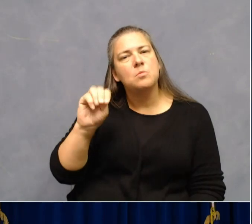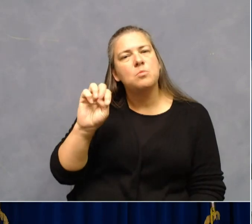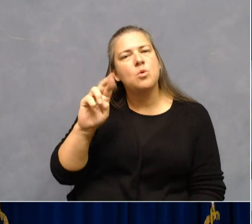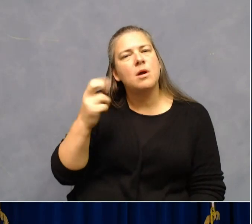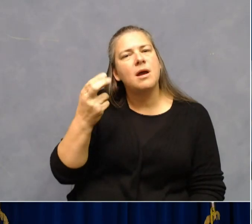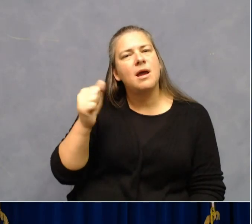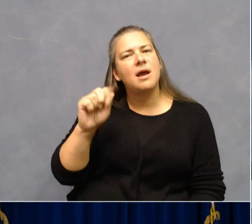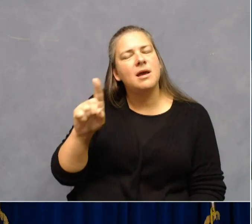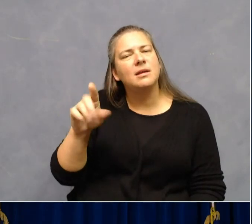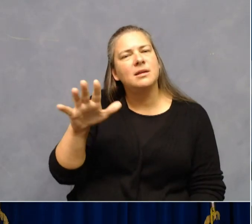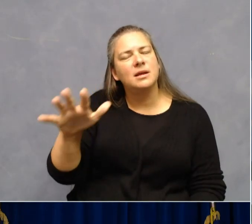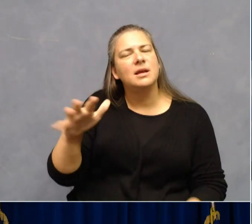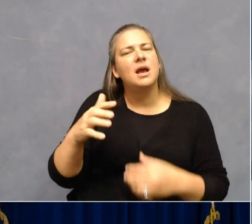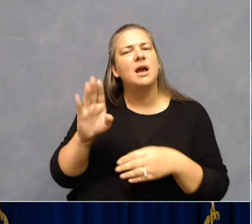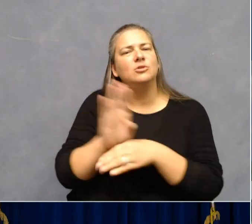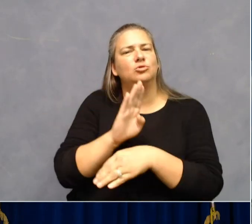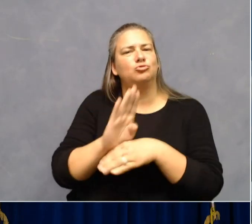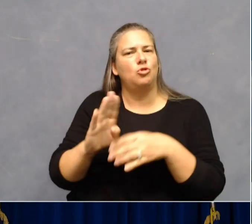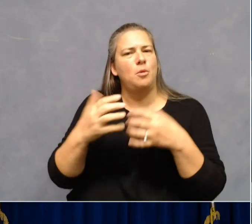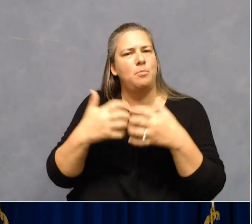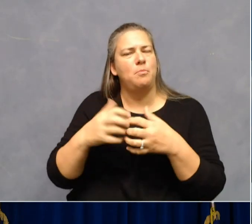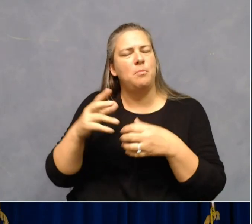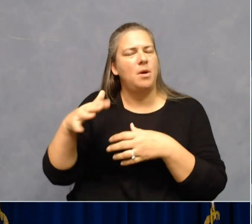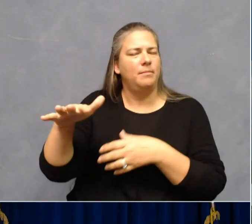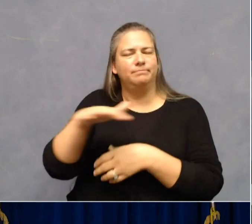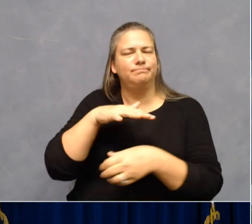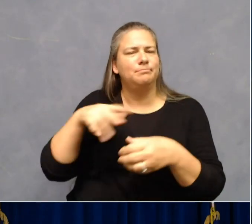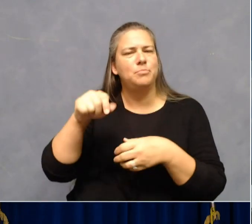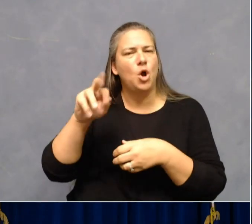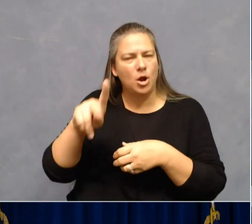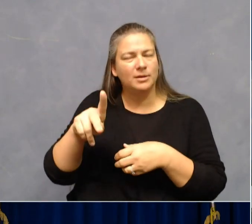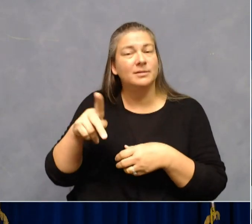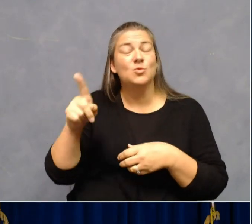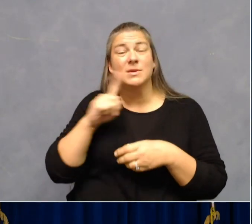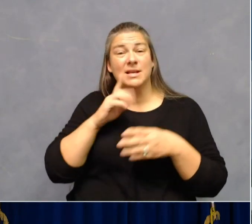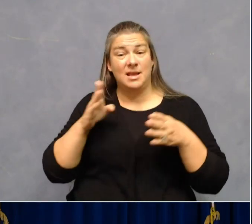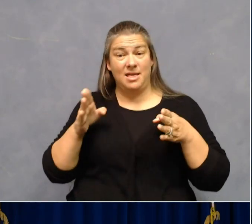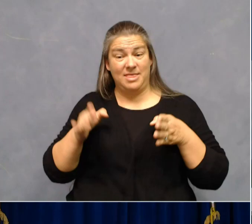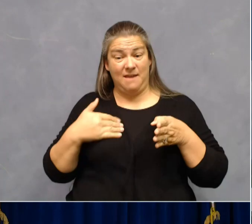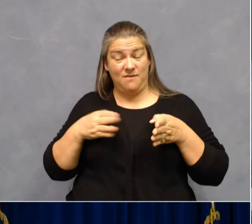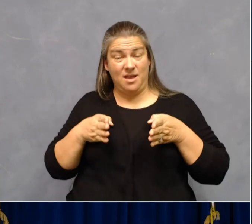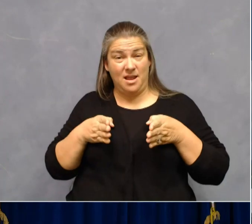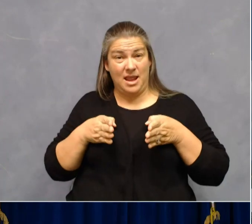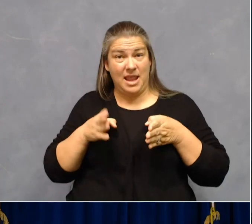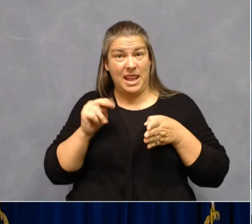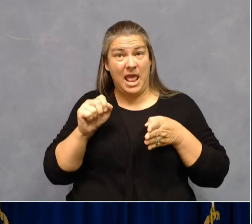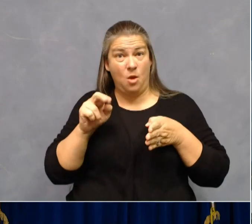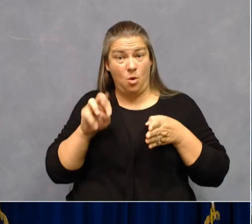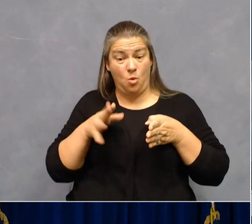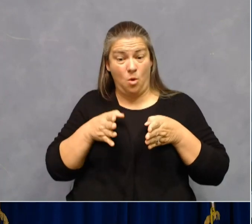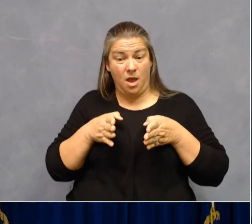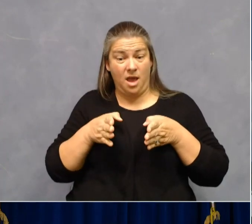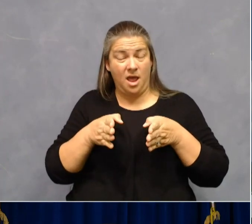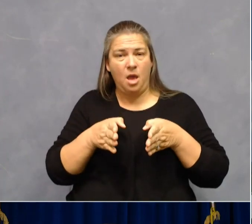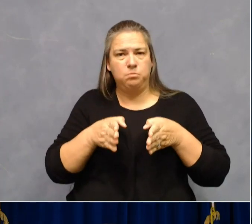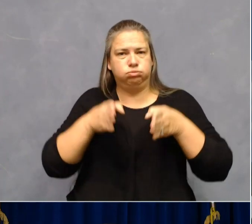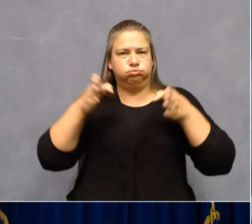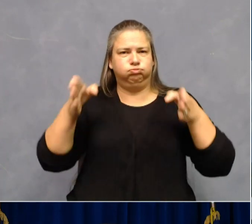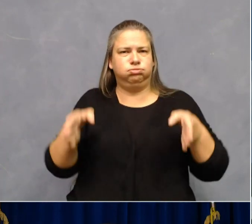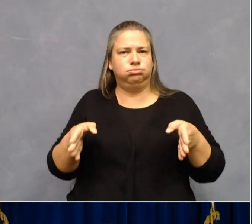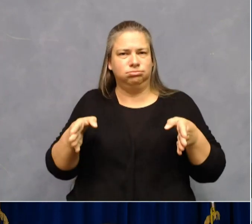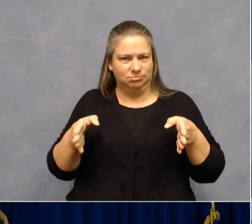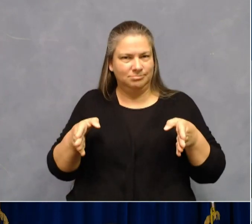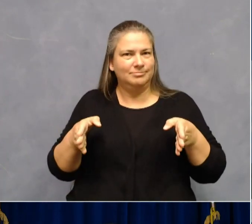Kentucky 158, transforming it from a narrow roadway to a 2-lane major connector. I'm proud to officially